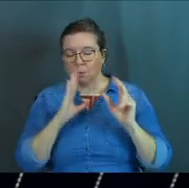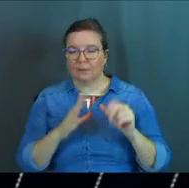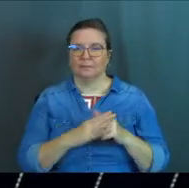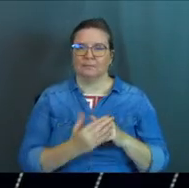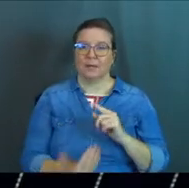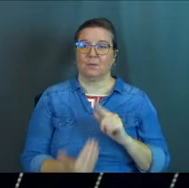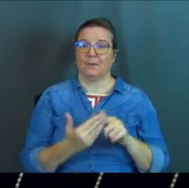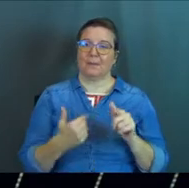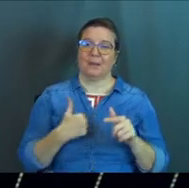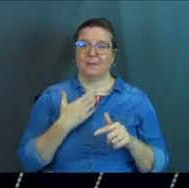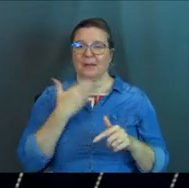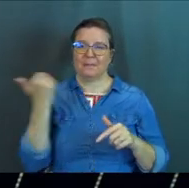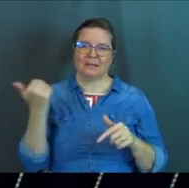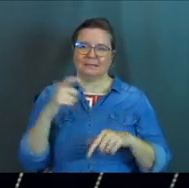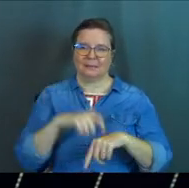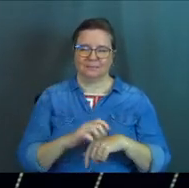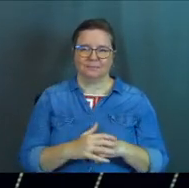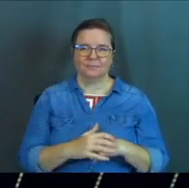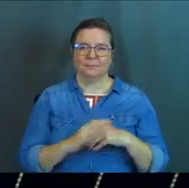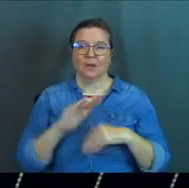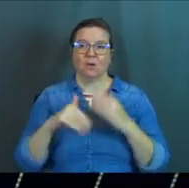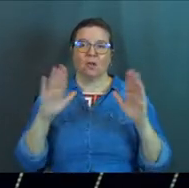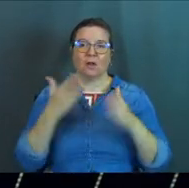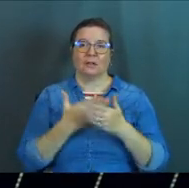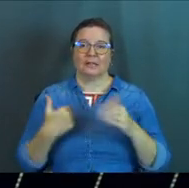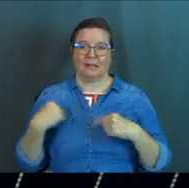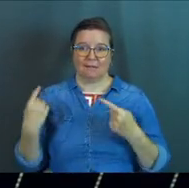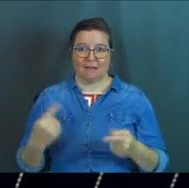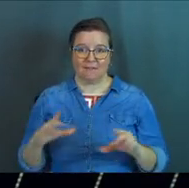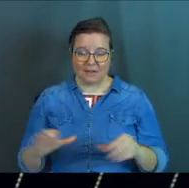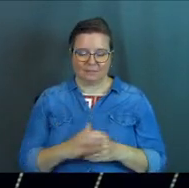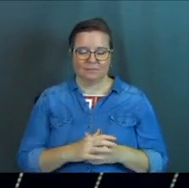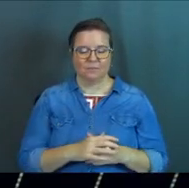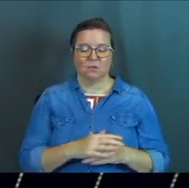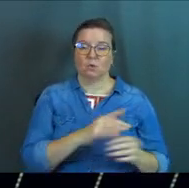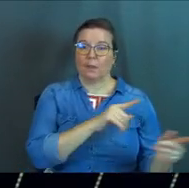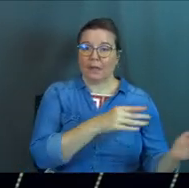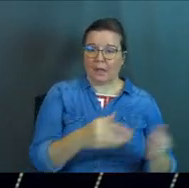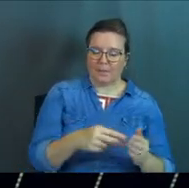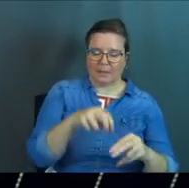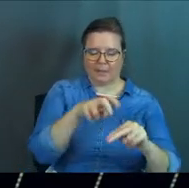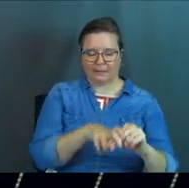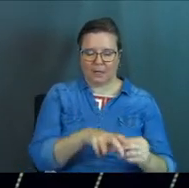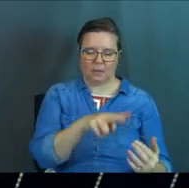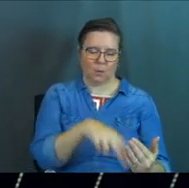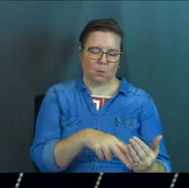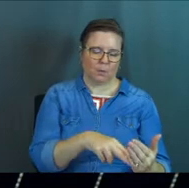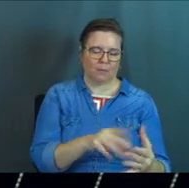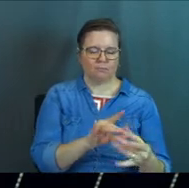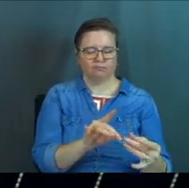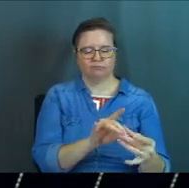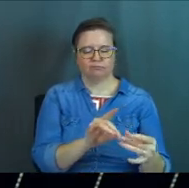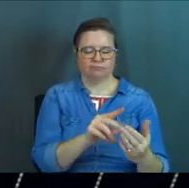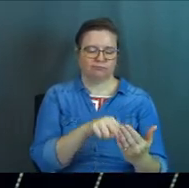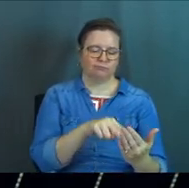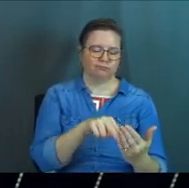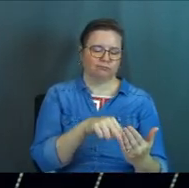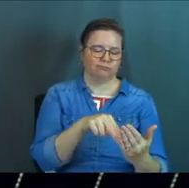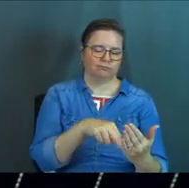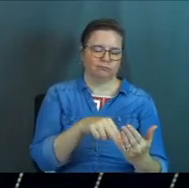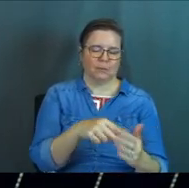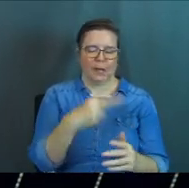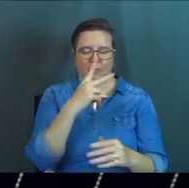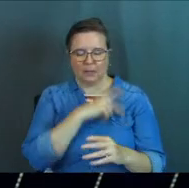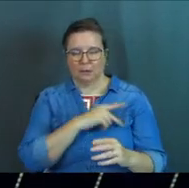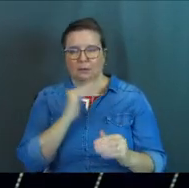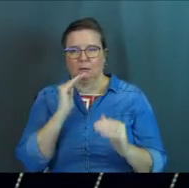king, right? Like, remind me of all the awesome things that I've done. And so the guards come in, and they start reading to him, probably softly, right, like trying to put him back to